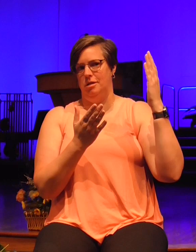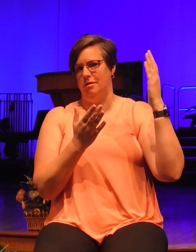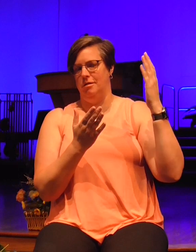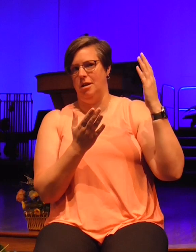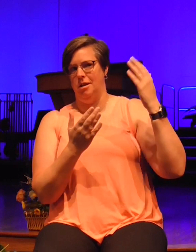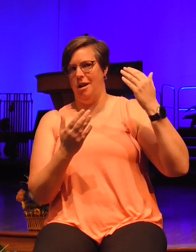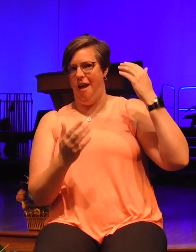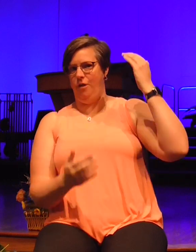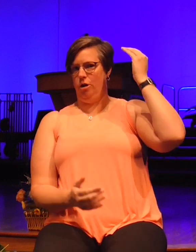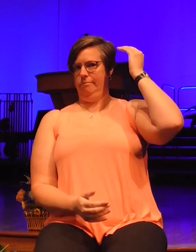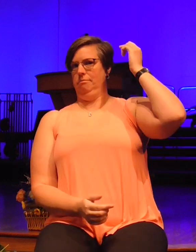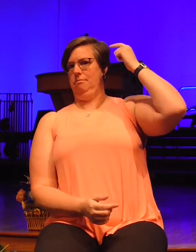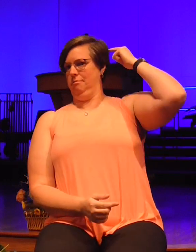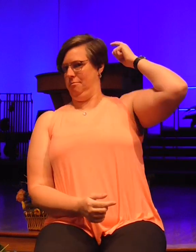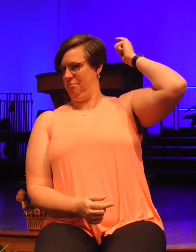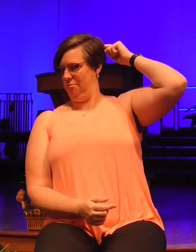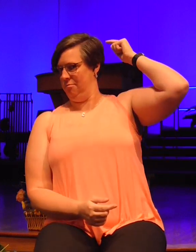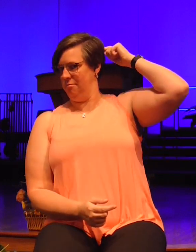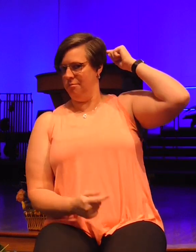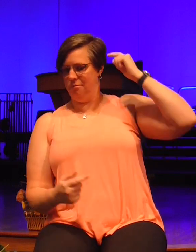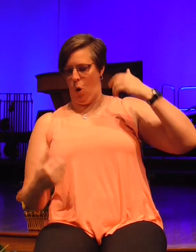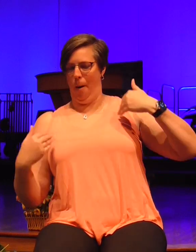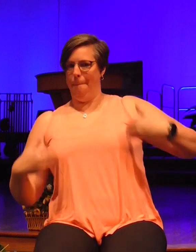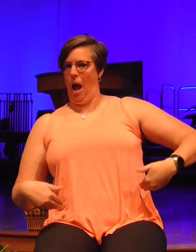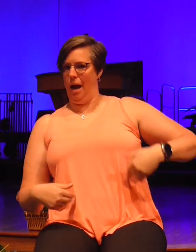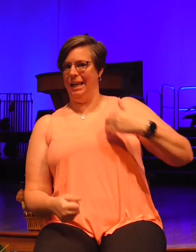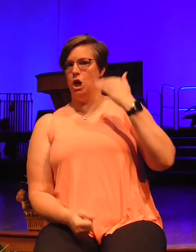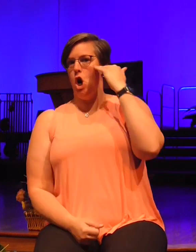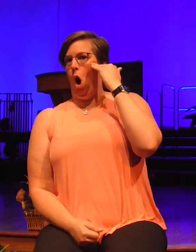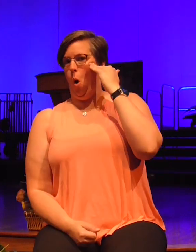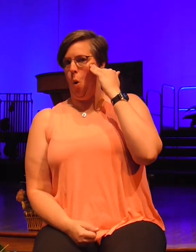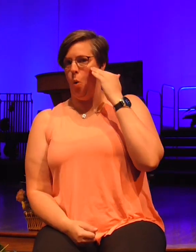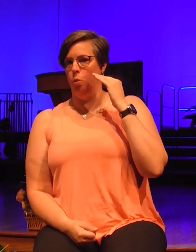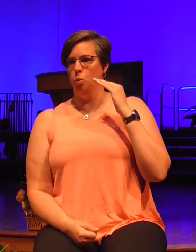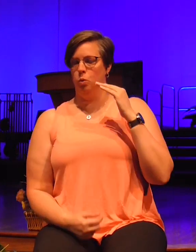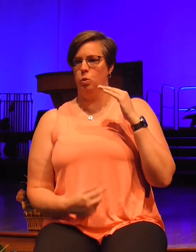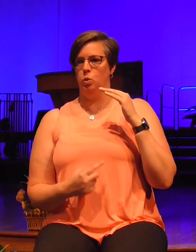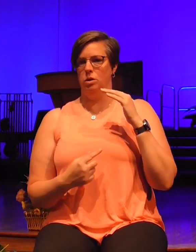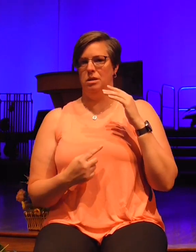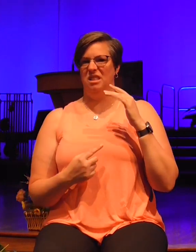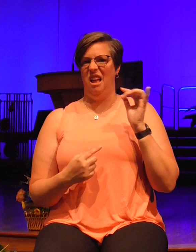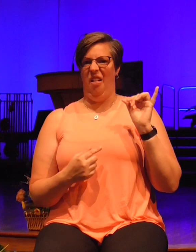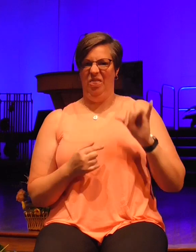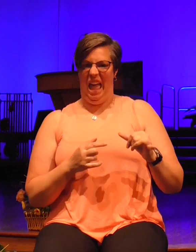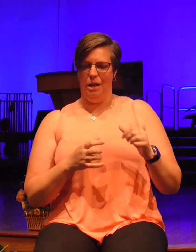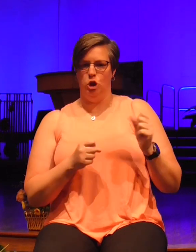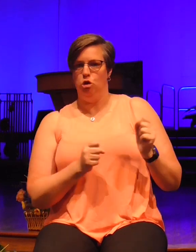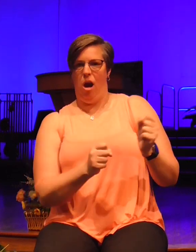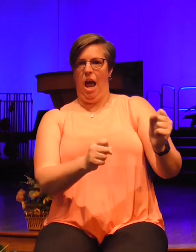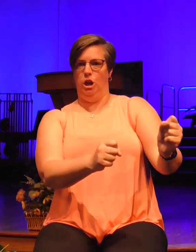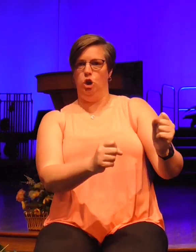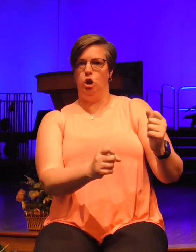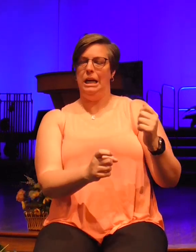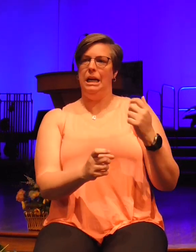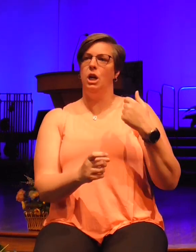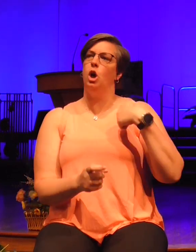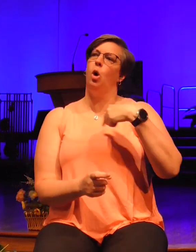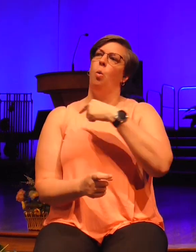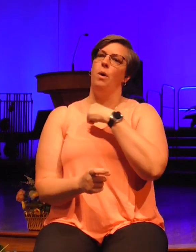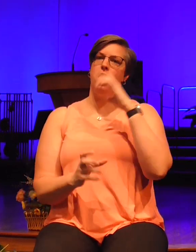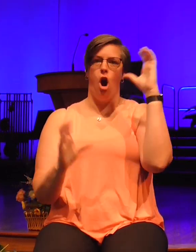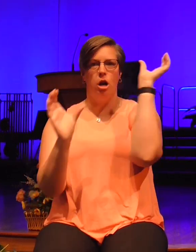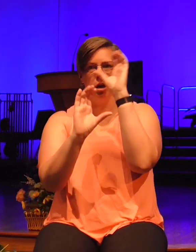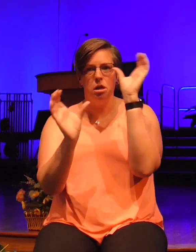that tact can sometimes cause us to feel as though we're seeking or we're